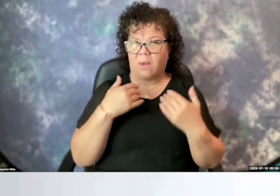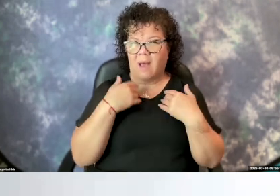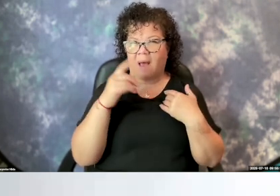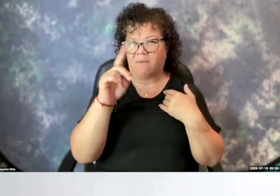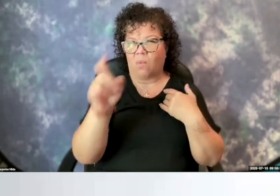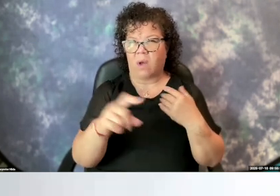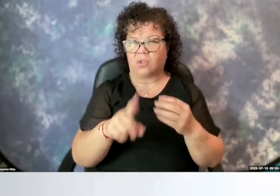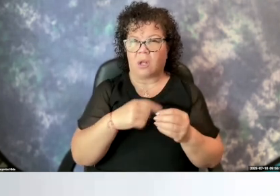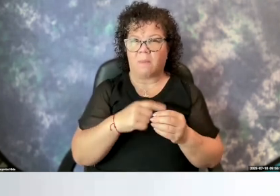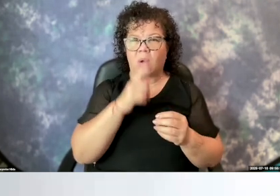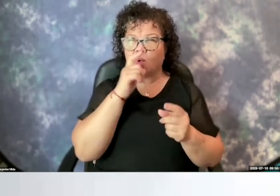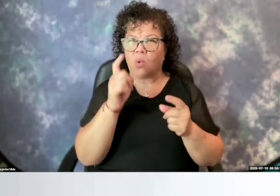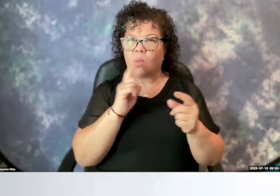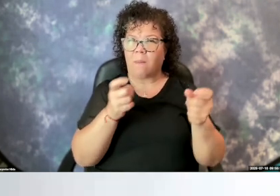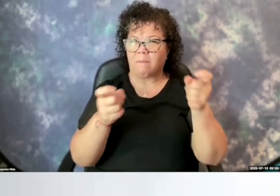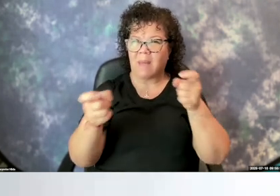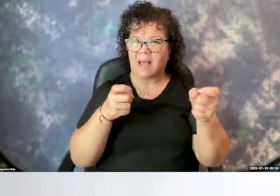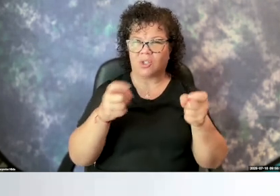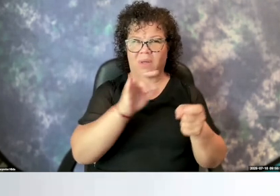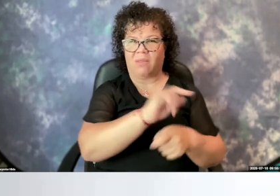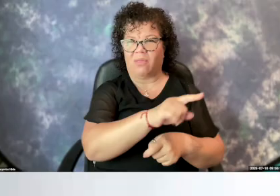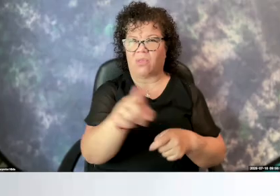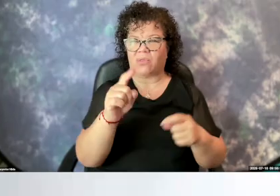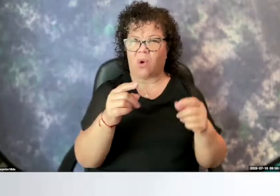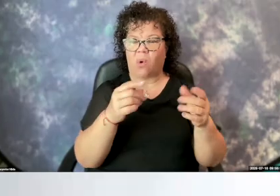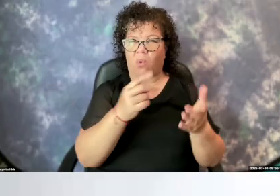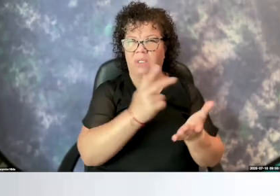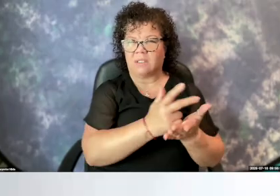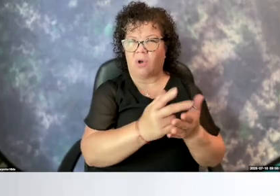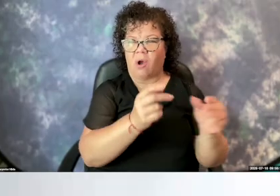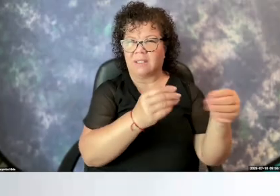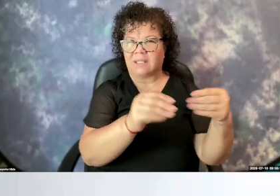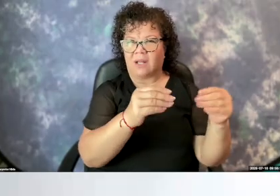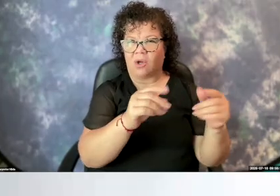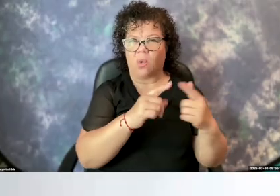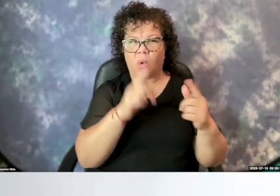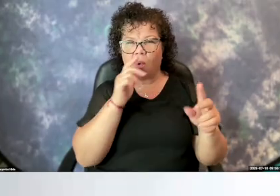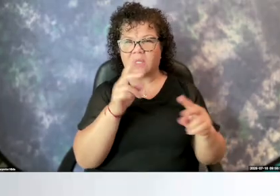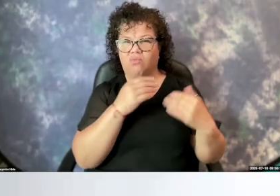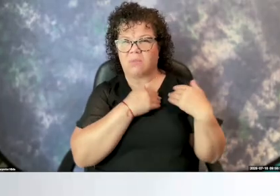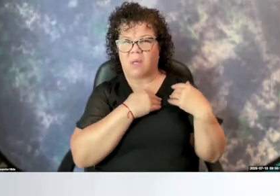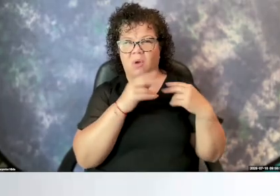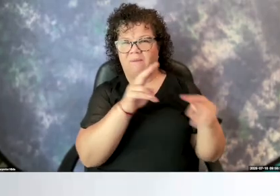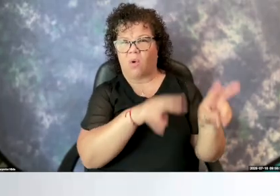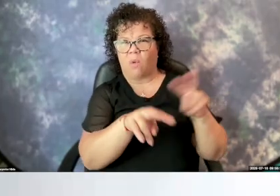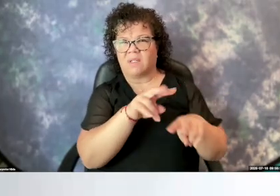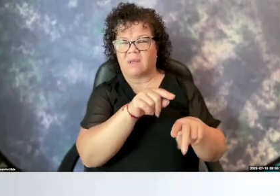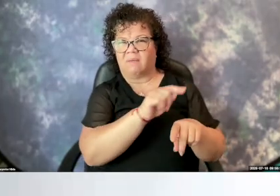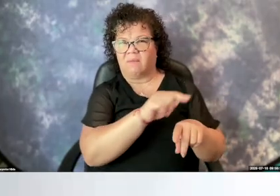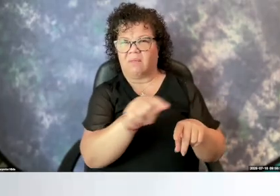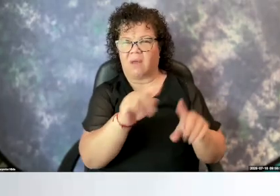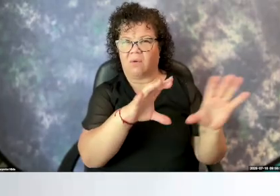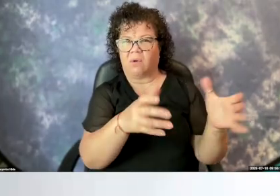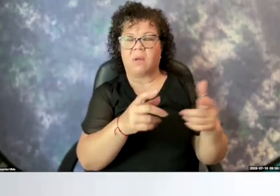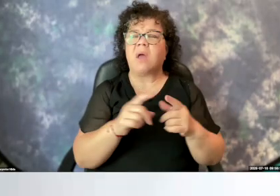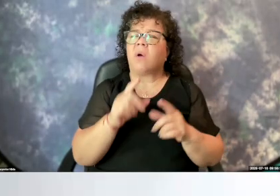questions on who would be responsible for managing the dealers, signing them up, kind of dealership oversight. But in general, I didn't really